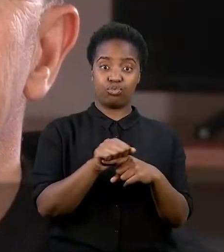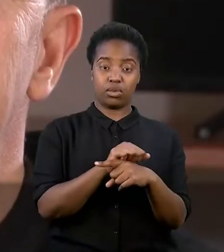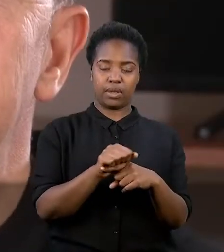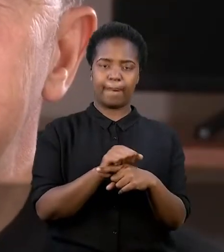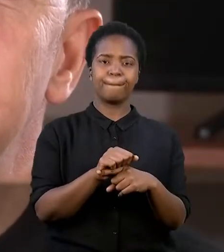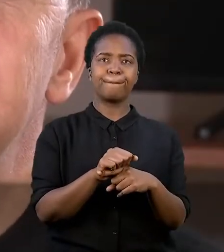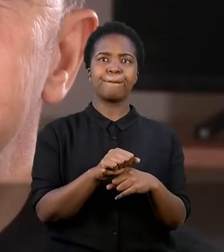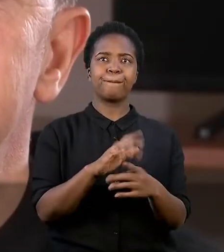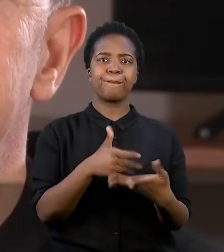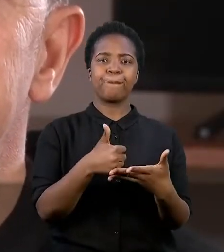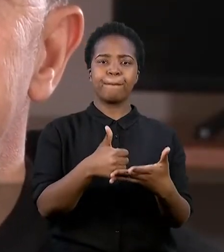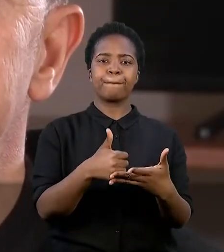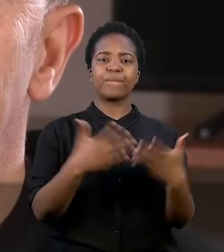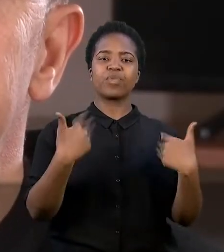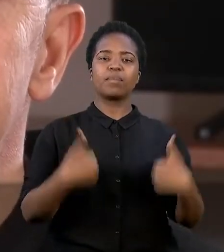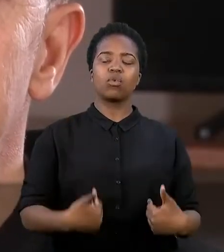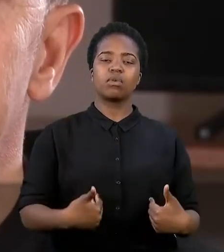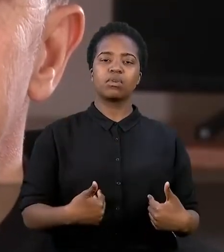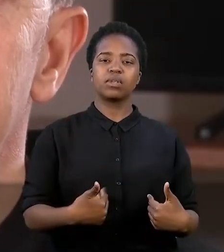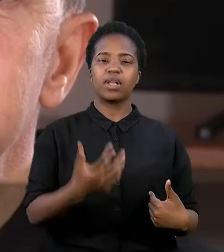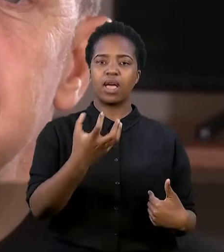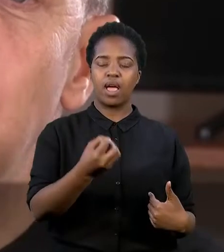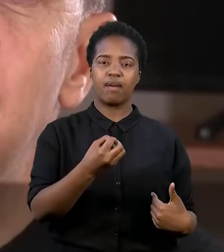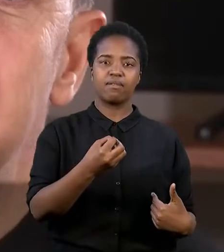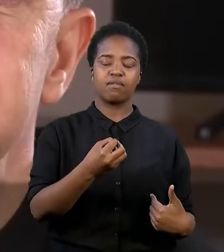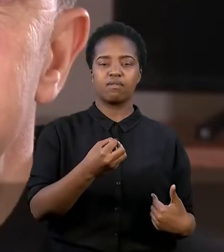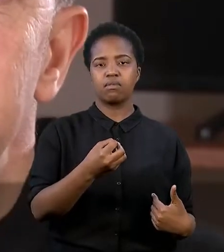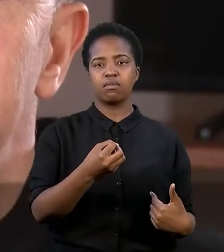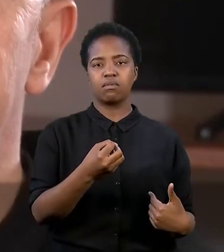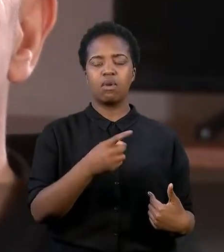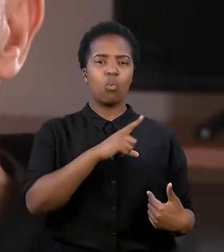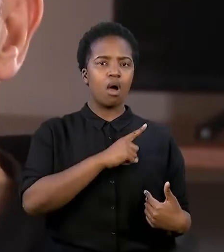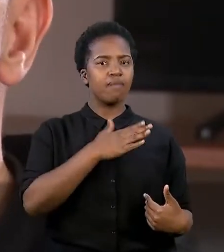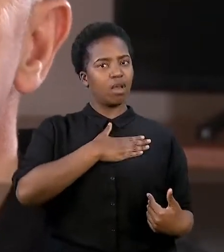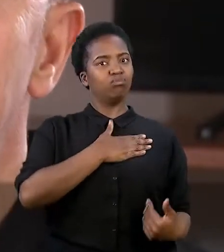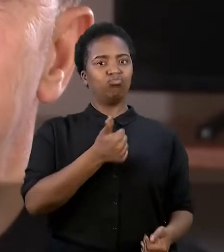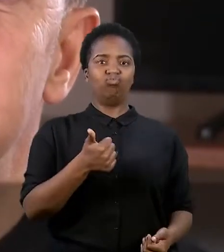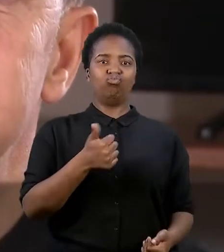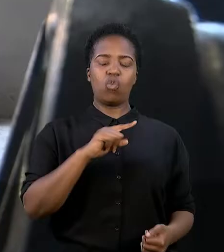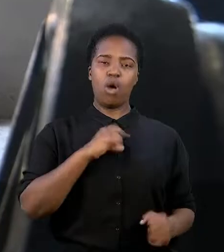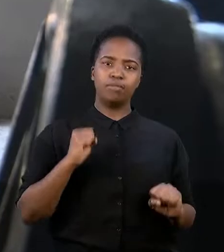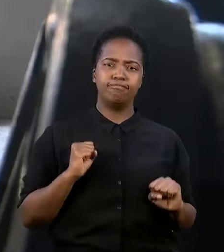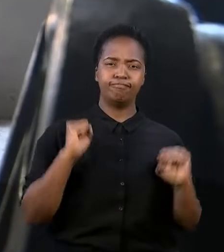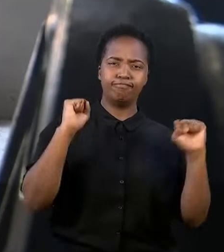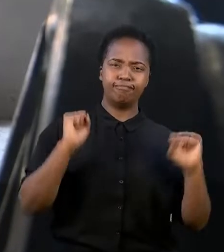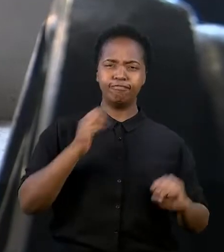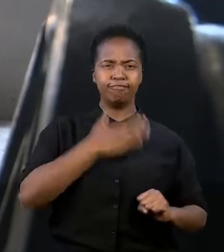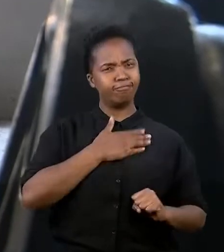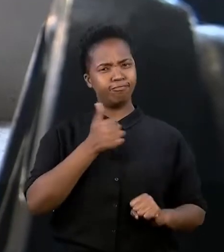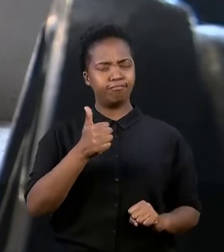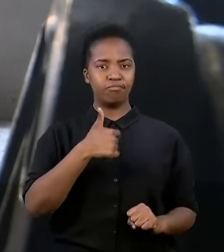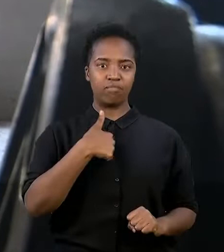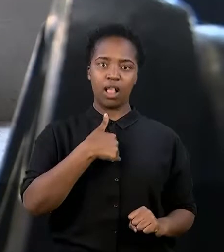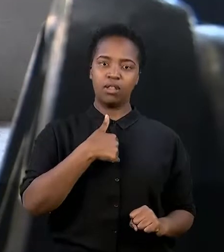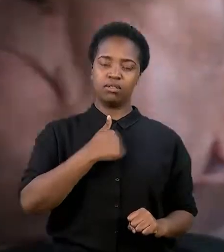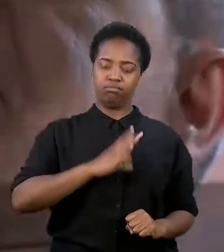will help the body to produce hormones, and those are feel-good hormones. They contribute to